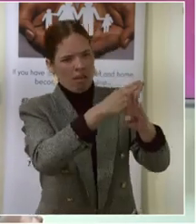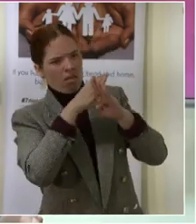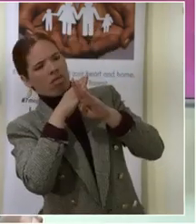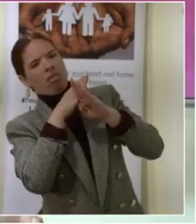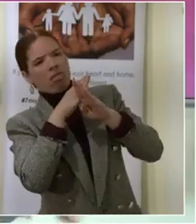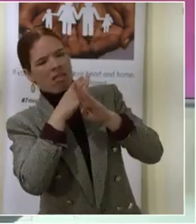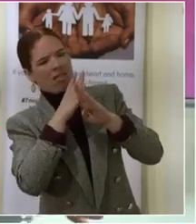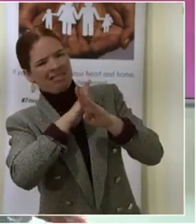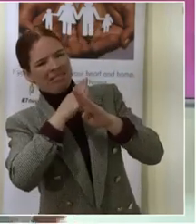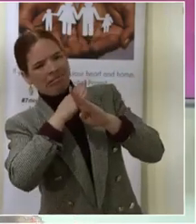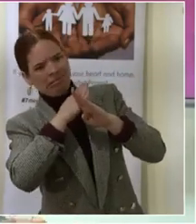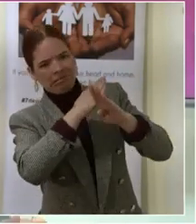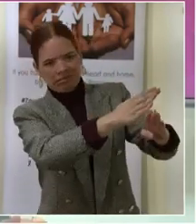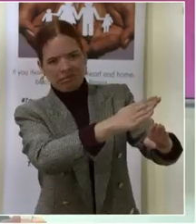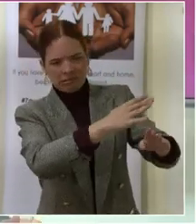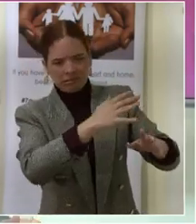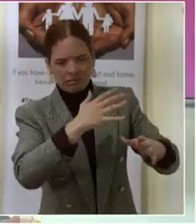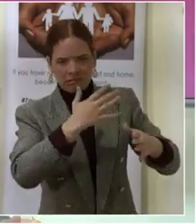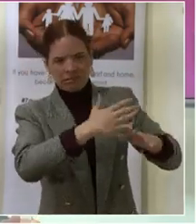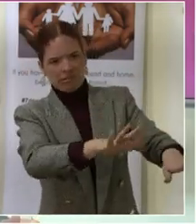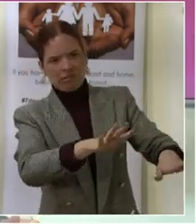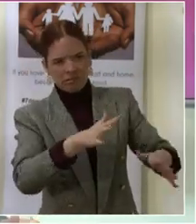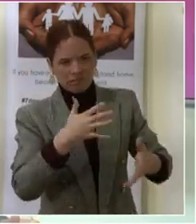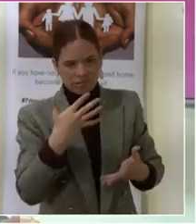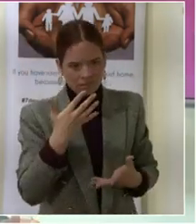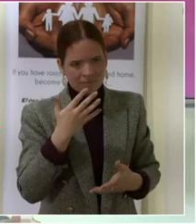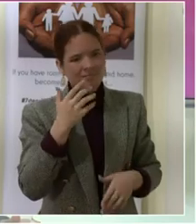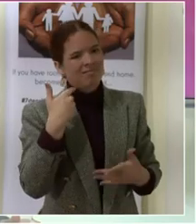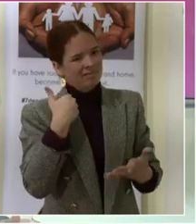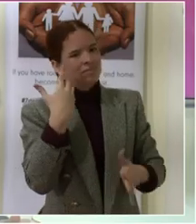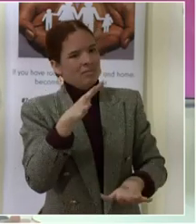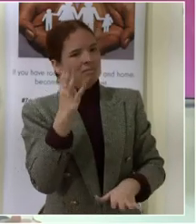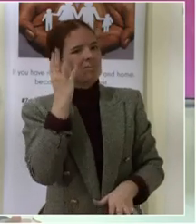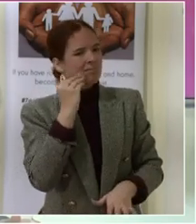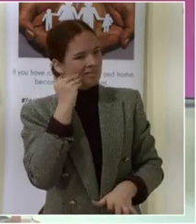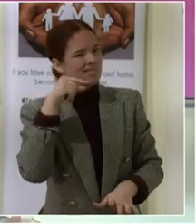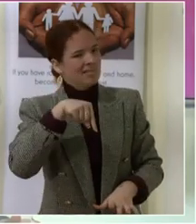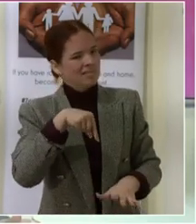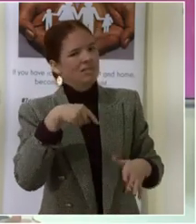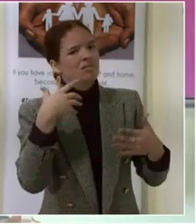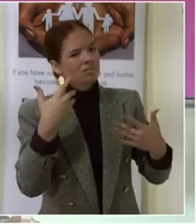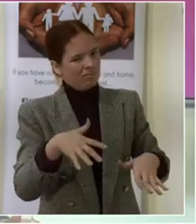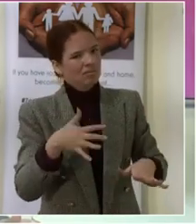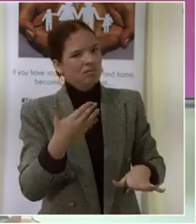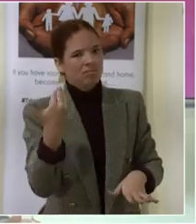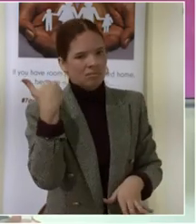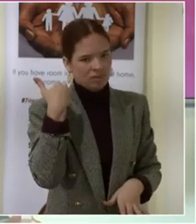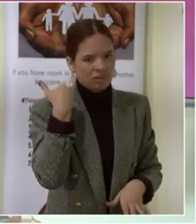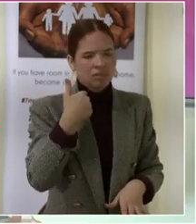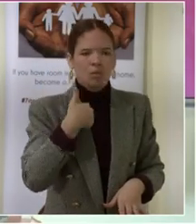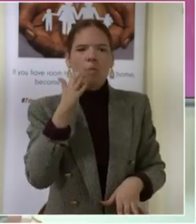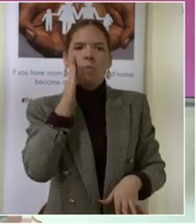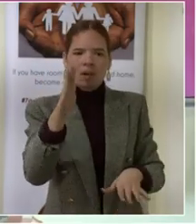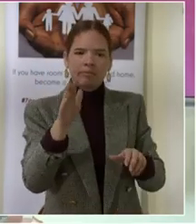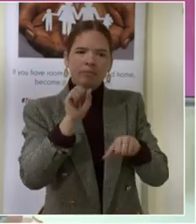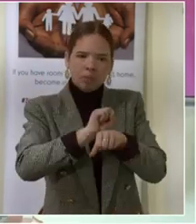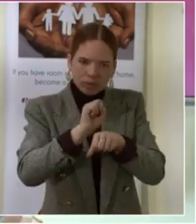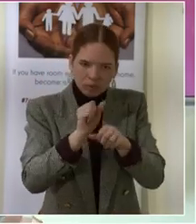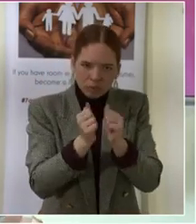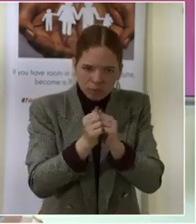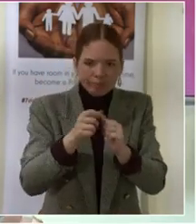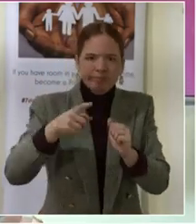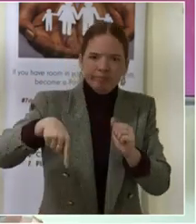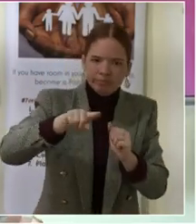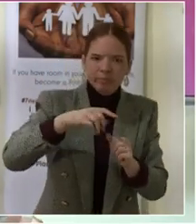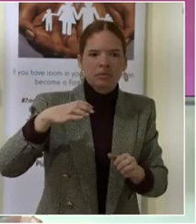bills. The district has been in this position before, and we're going to work with our congressman, our congresswoman, to